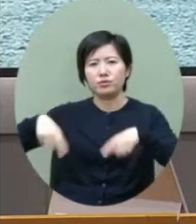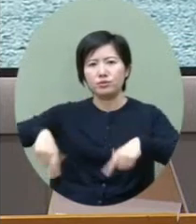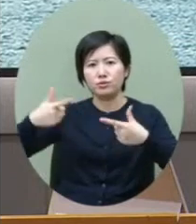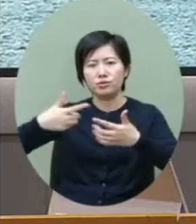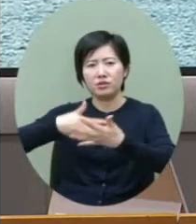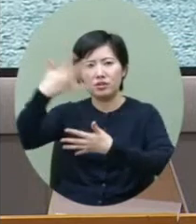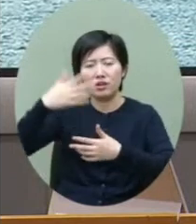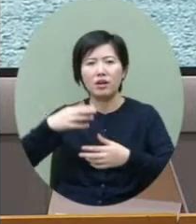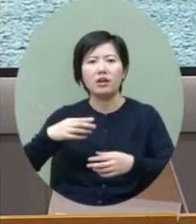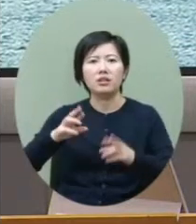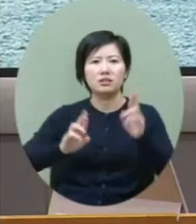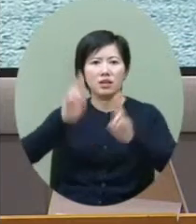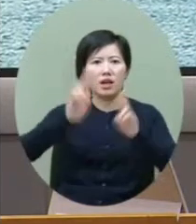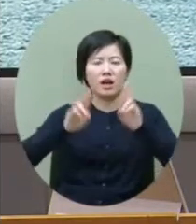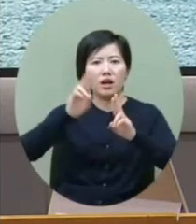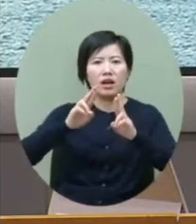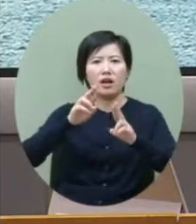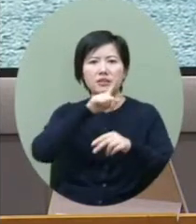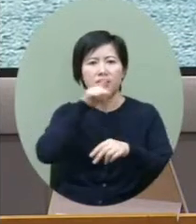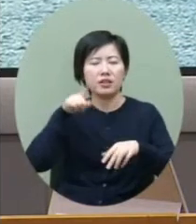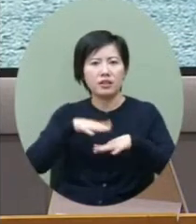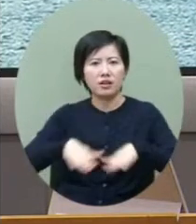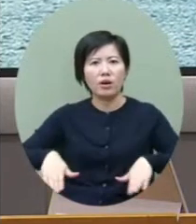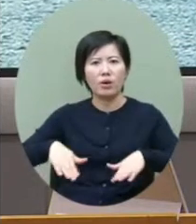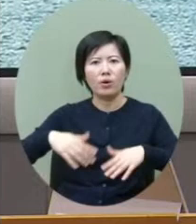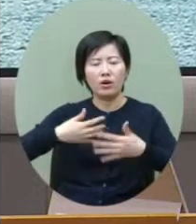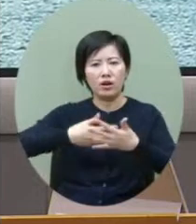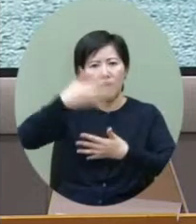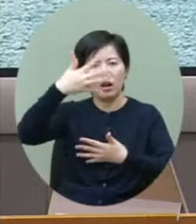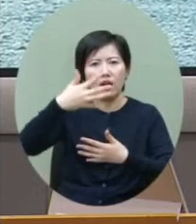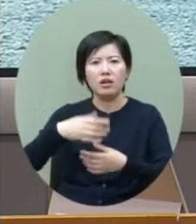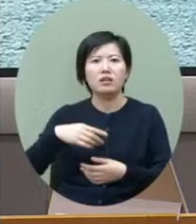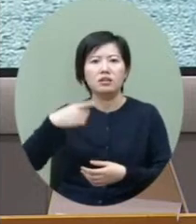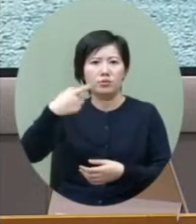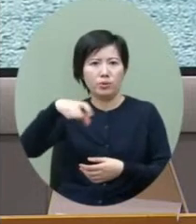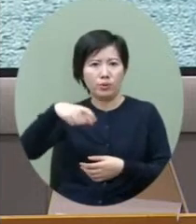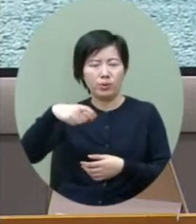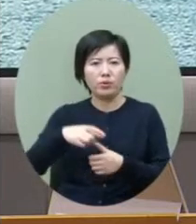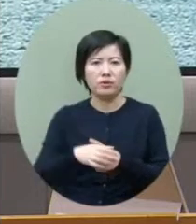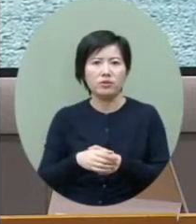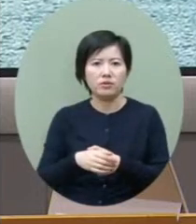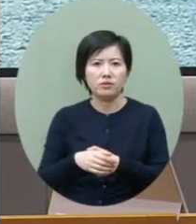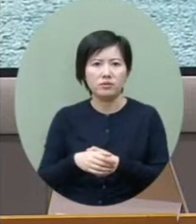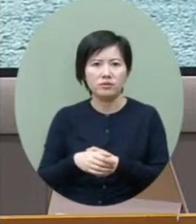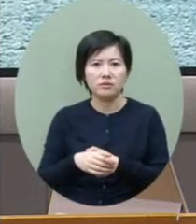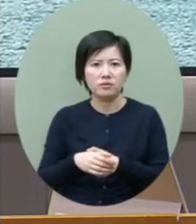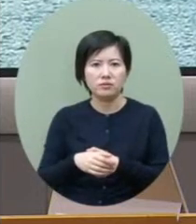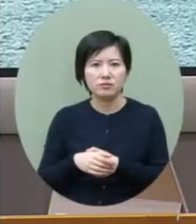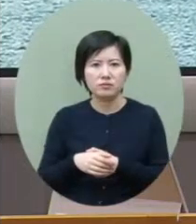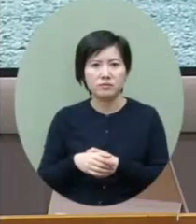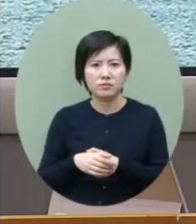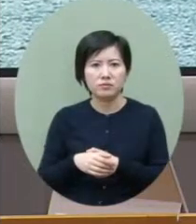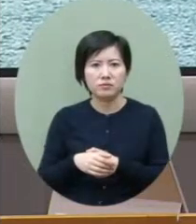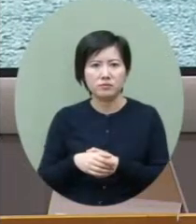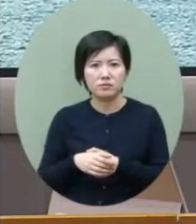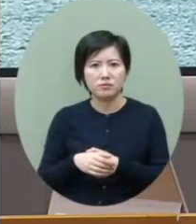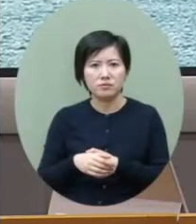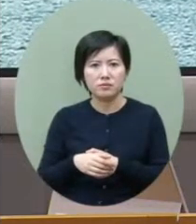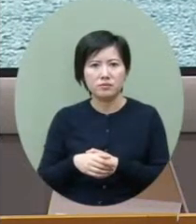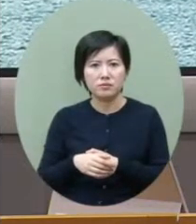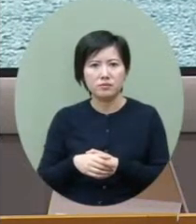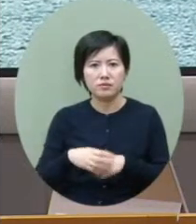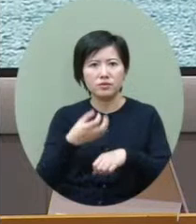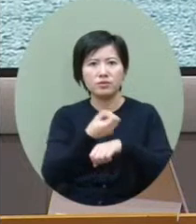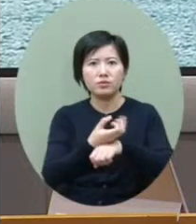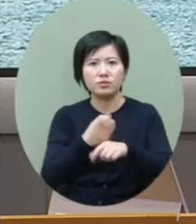Toshi House and Ning On Court in Tai Kuching. They had to go through compulsory test. Also in